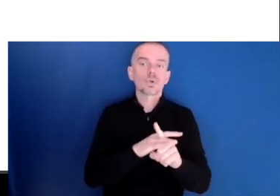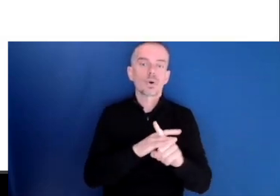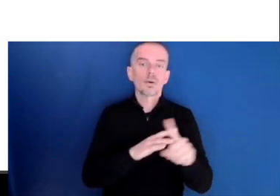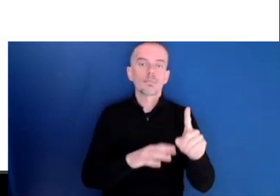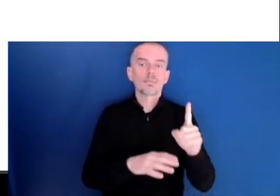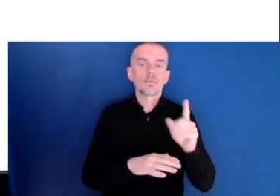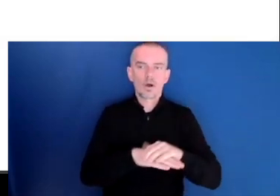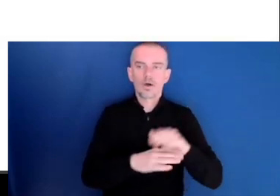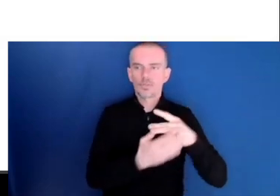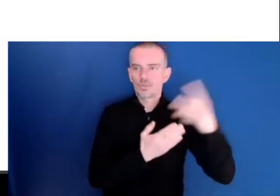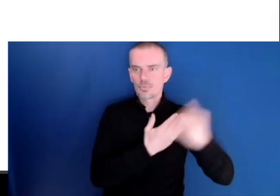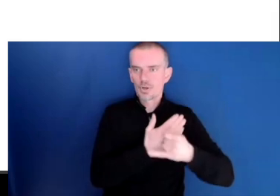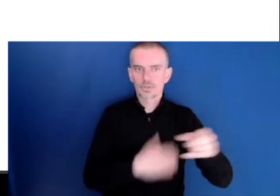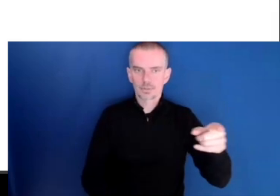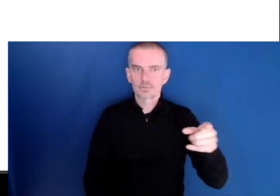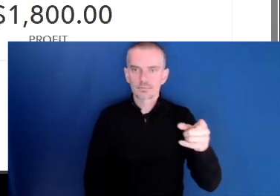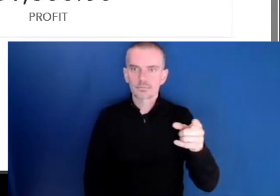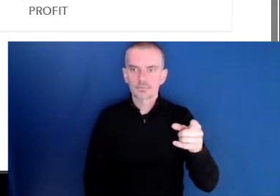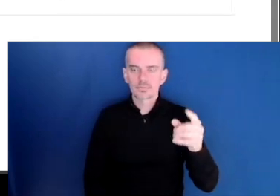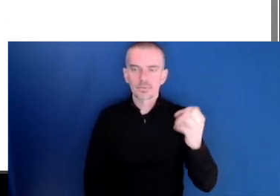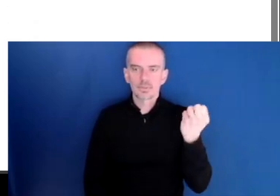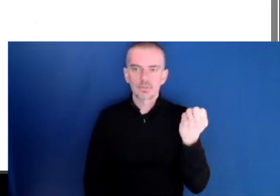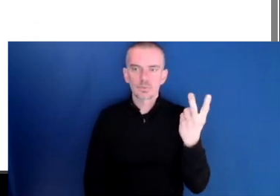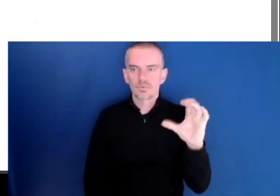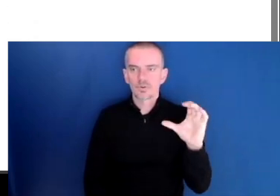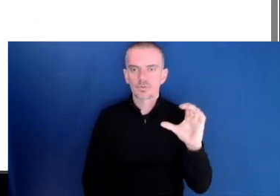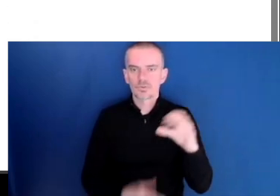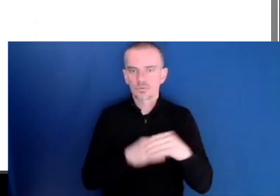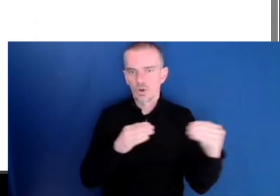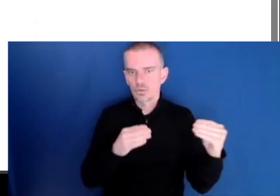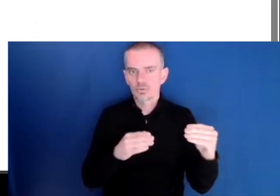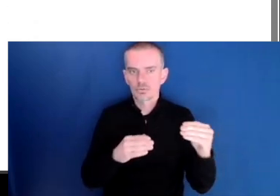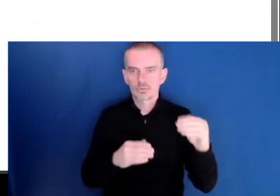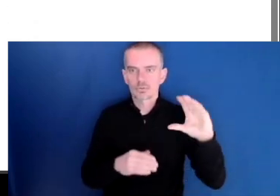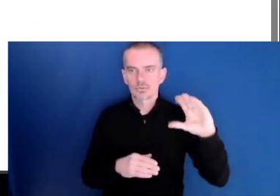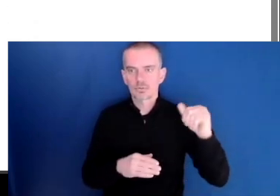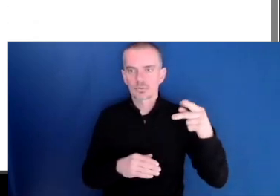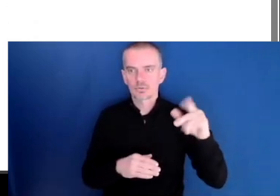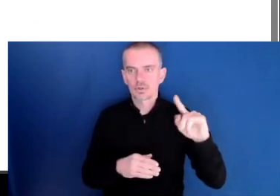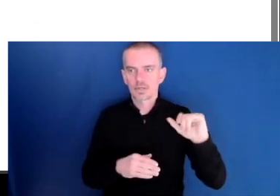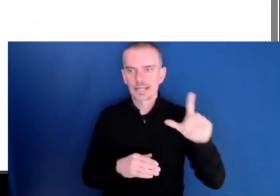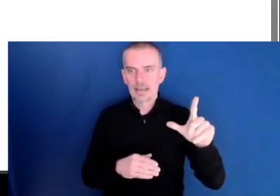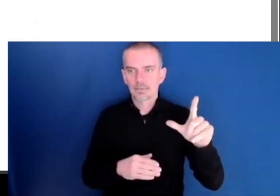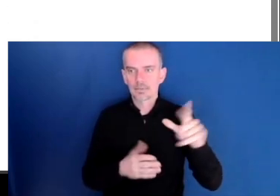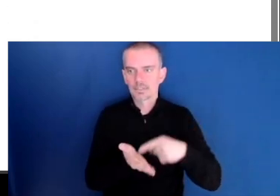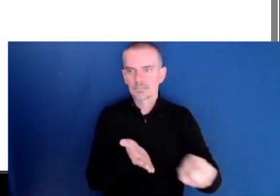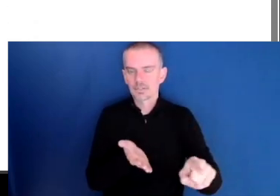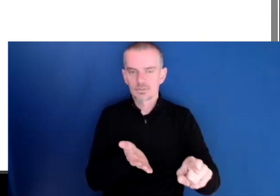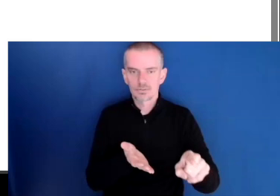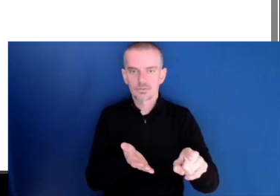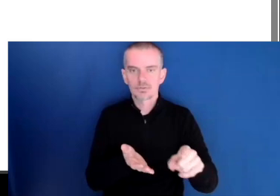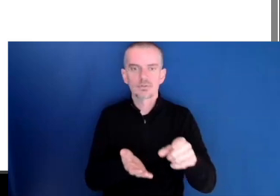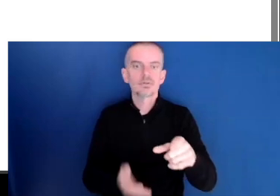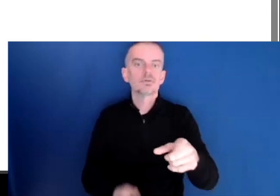as a $1,200 capital expenditure, right? And we have the supplies there as well. And so we can see all